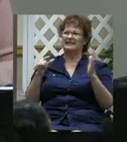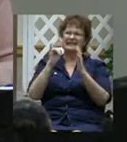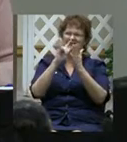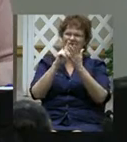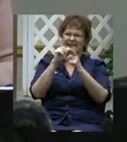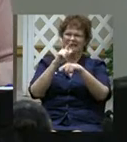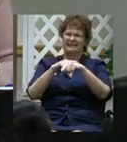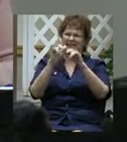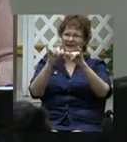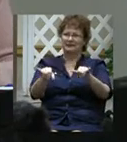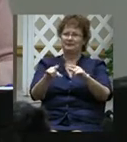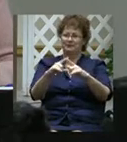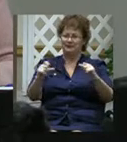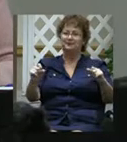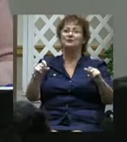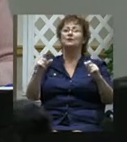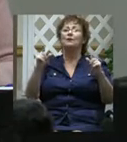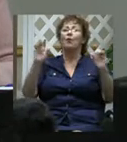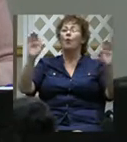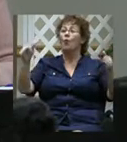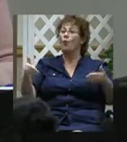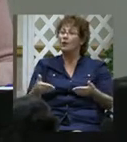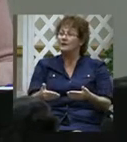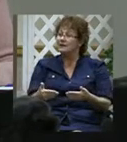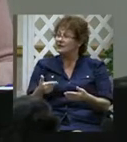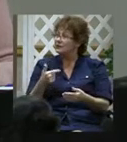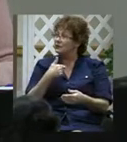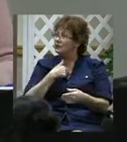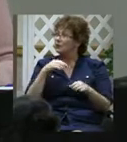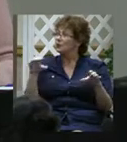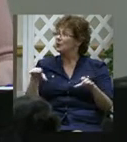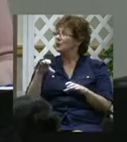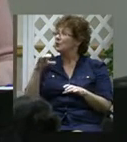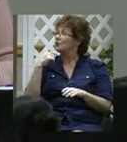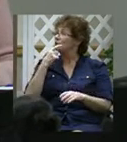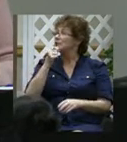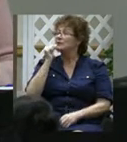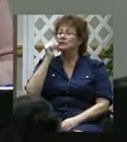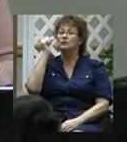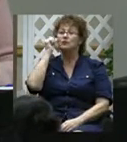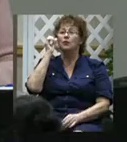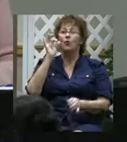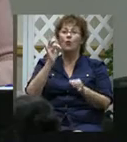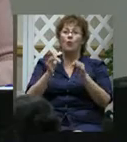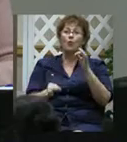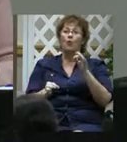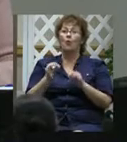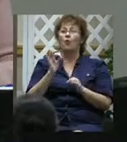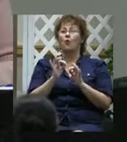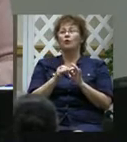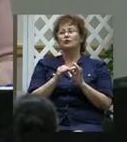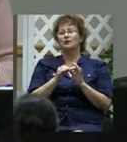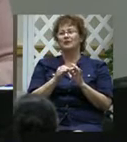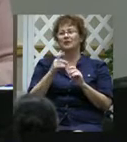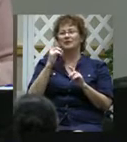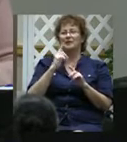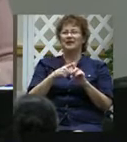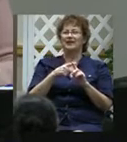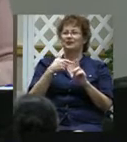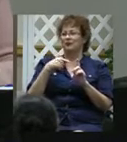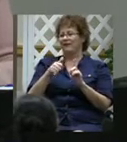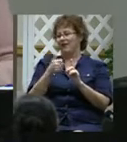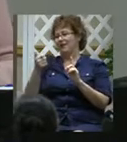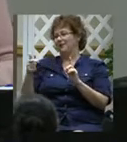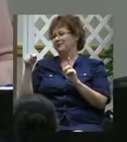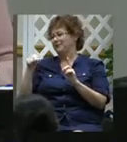platform to do the orientation that I was telling you about yesterday for core interpreters, and we have a version also for